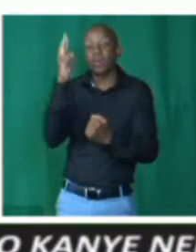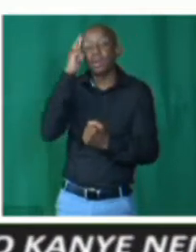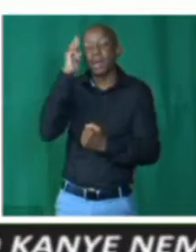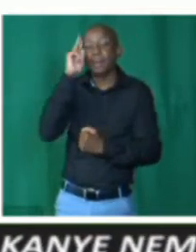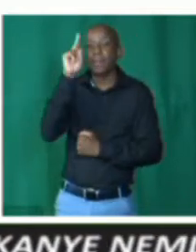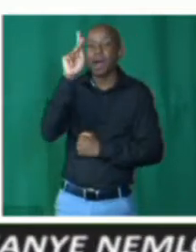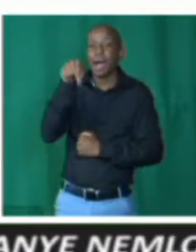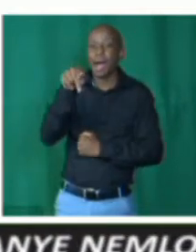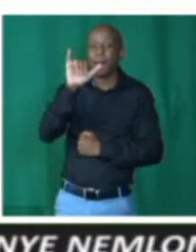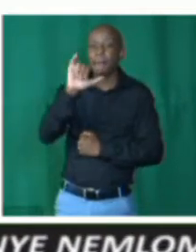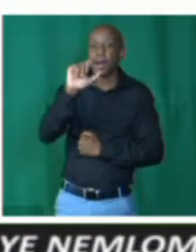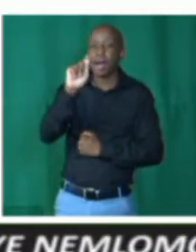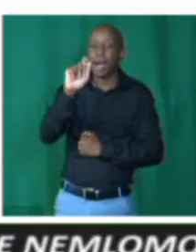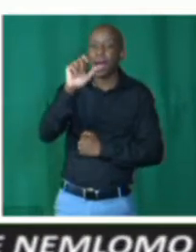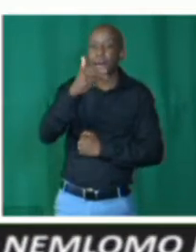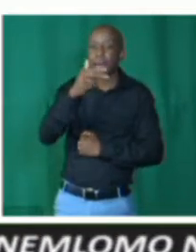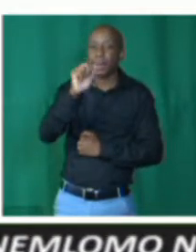Pythagoras